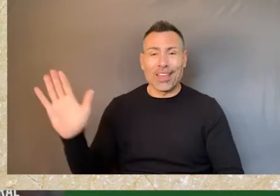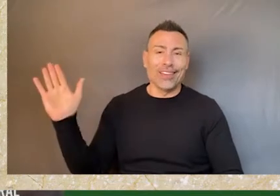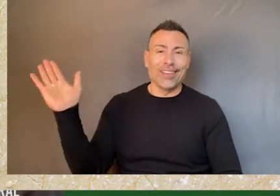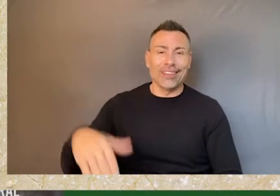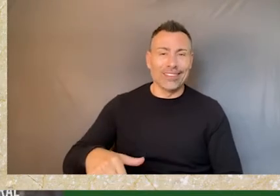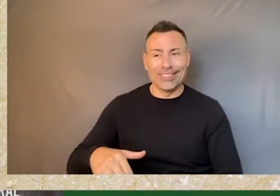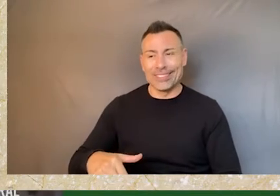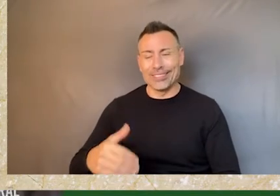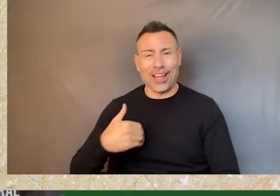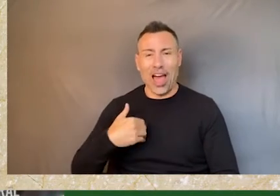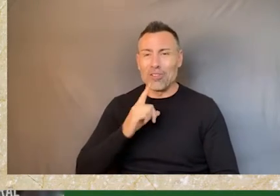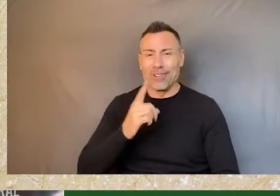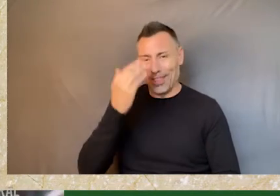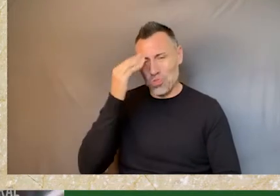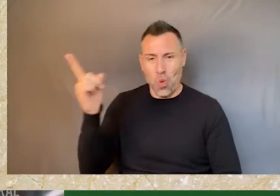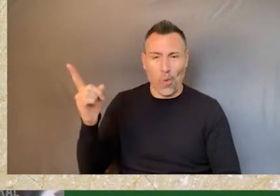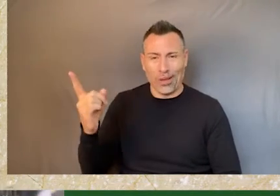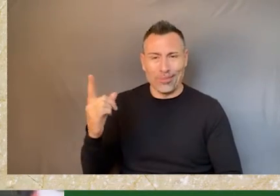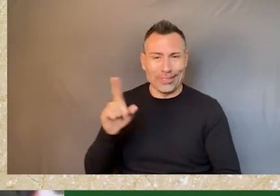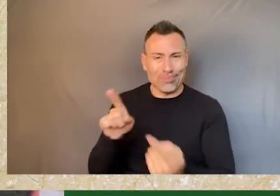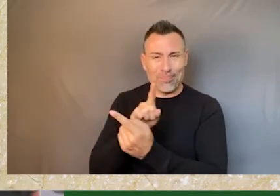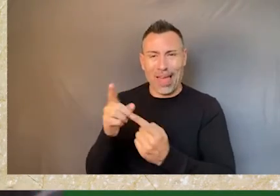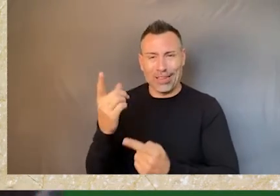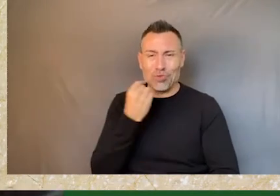I barely knew the guy, who cares?